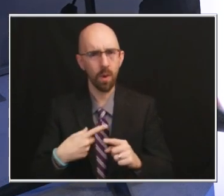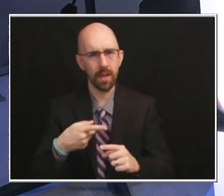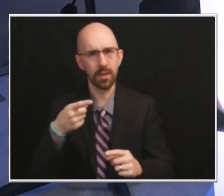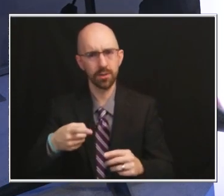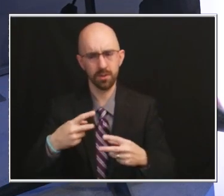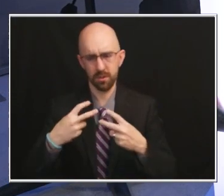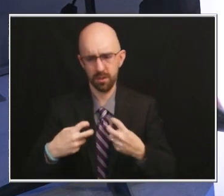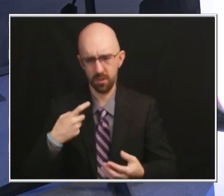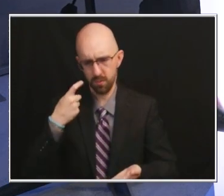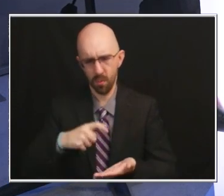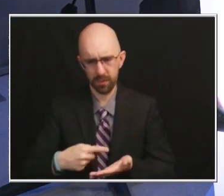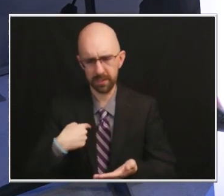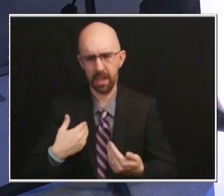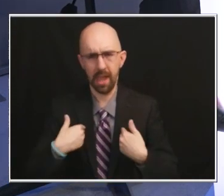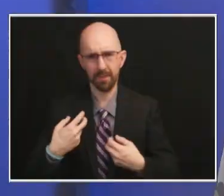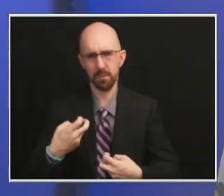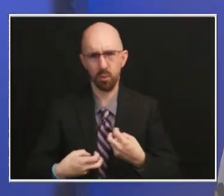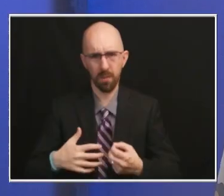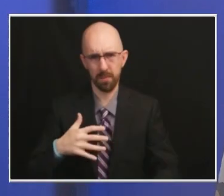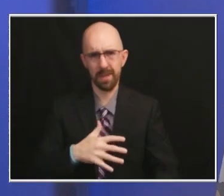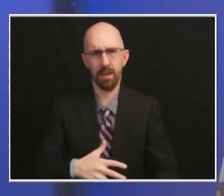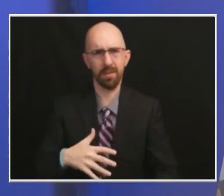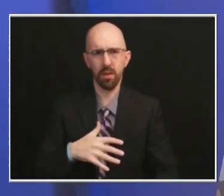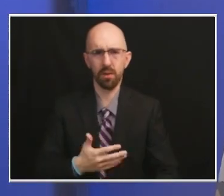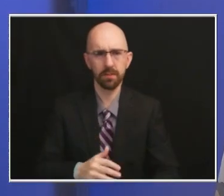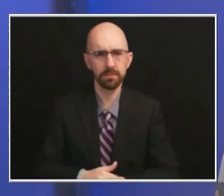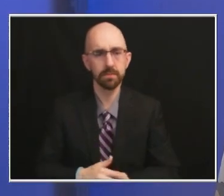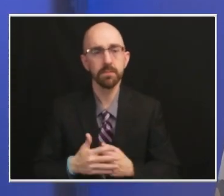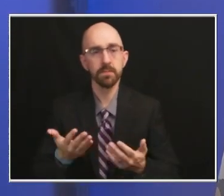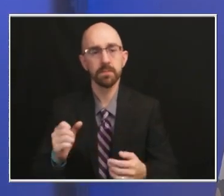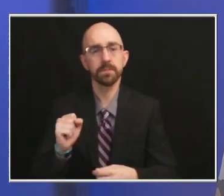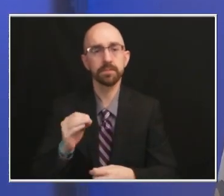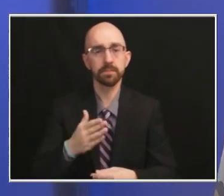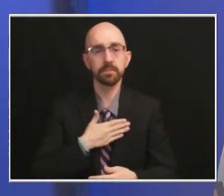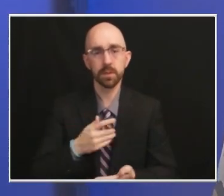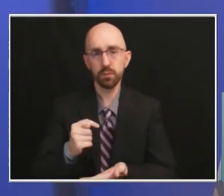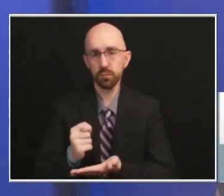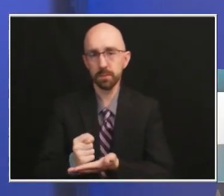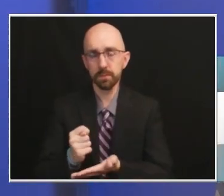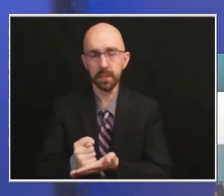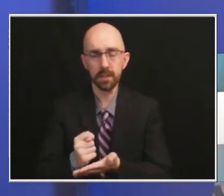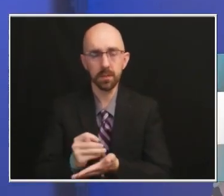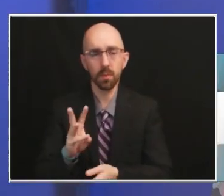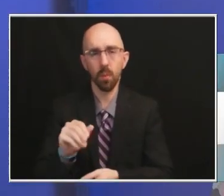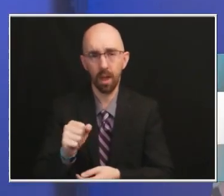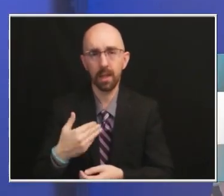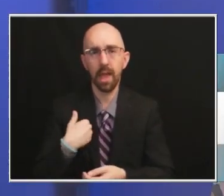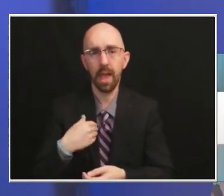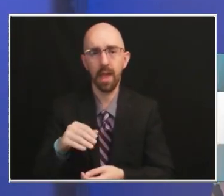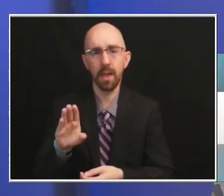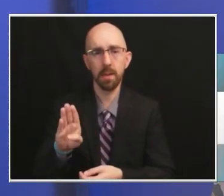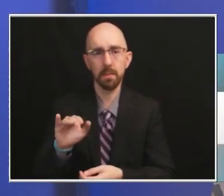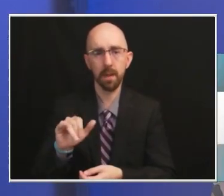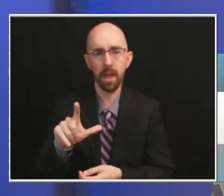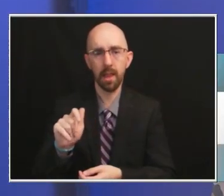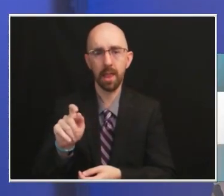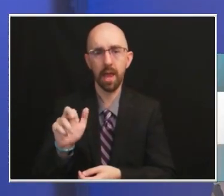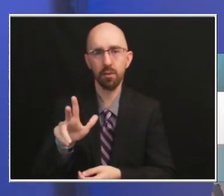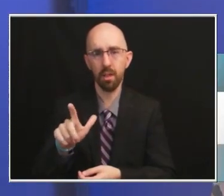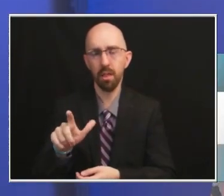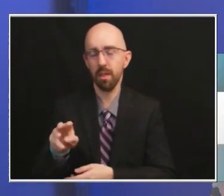got a problem down there? Well, so my treatment was I had a bilateral mastectomy